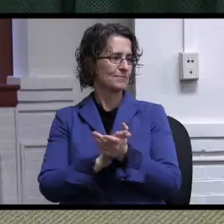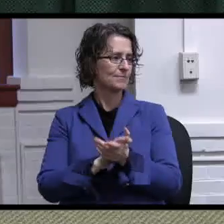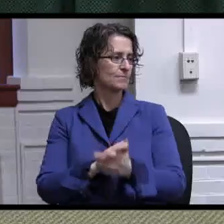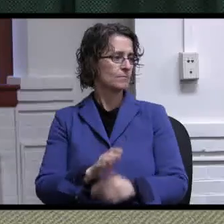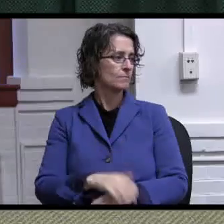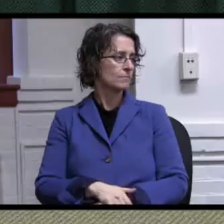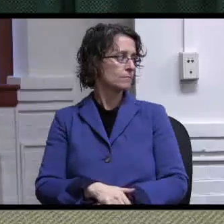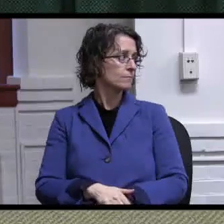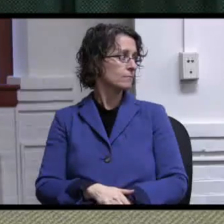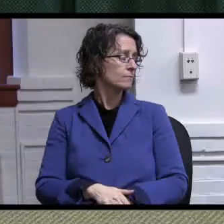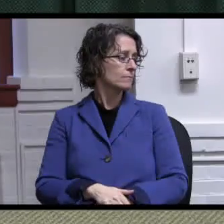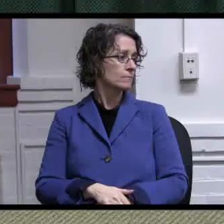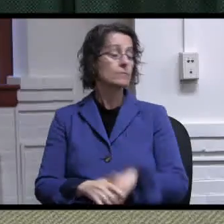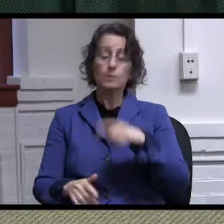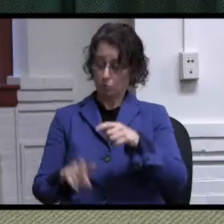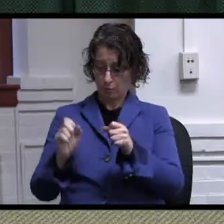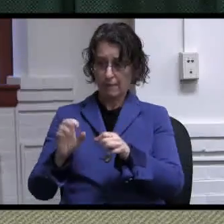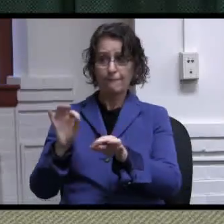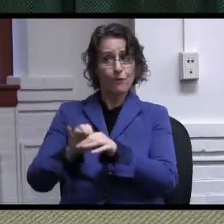you do get to vote for yourself.